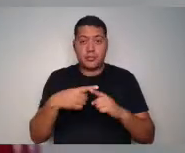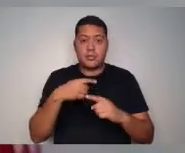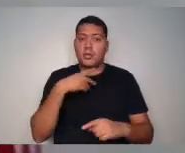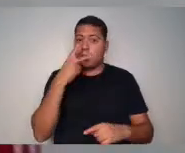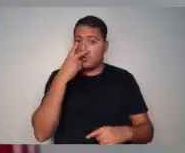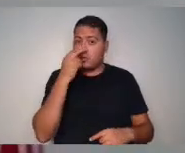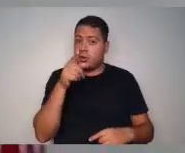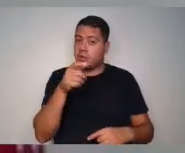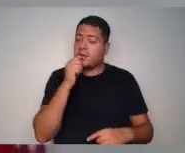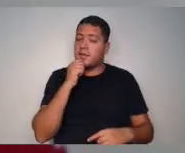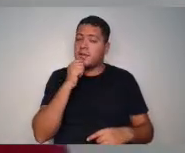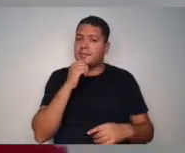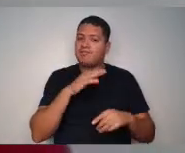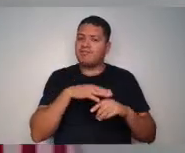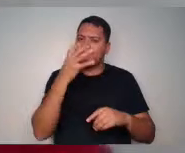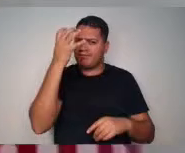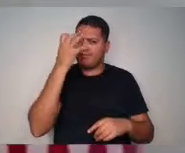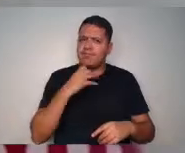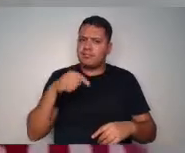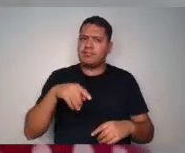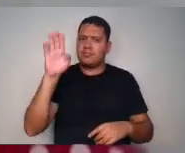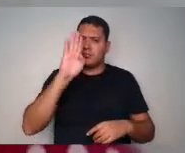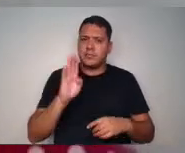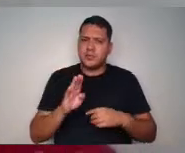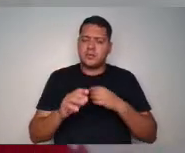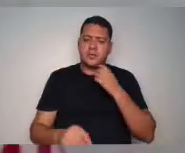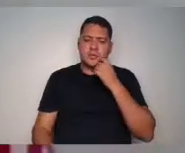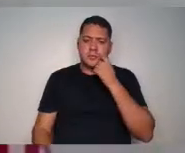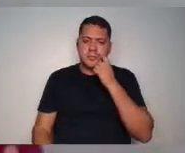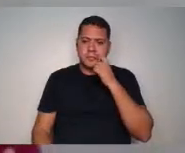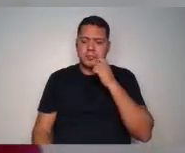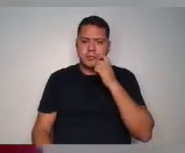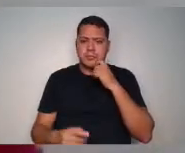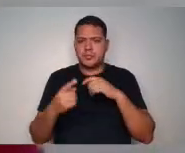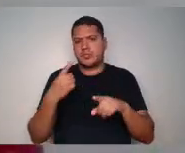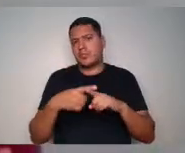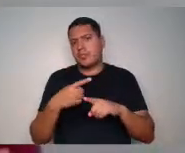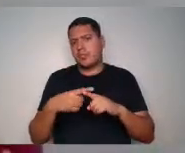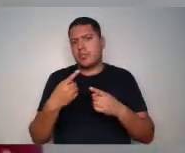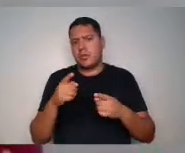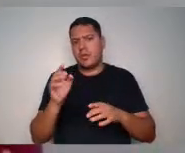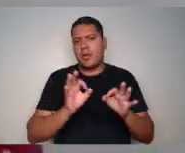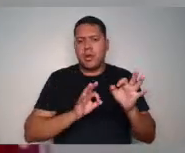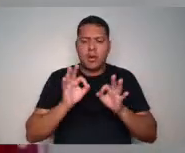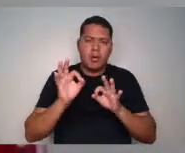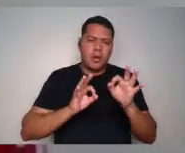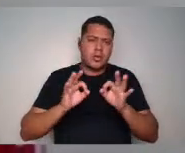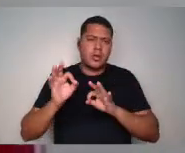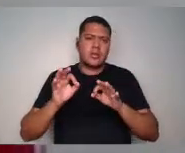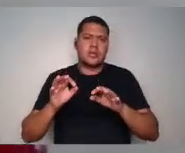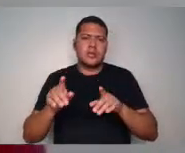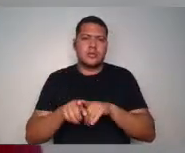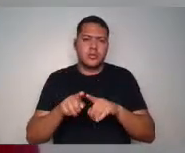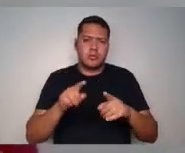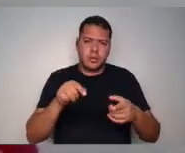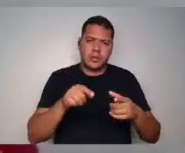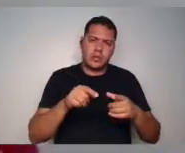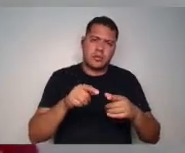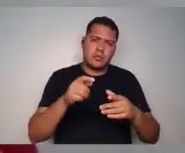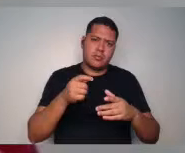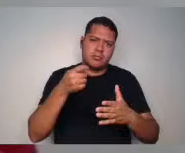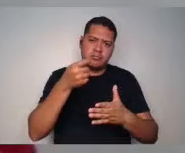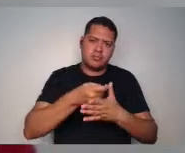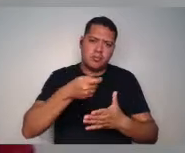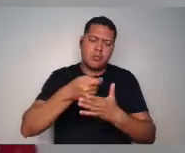the issue that was mentioned before, because that is an issue that is even more serious in Brazil, Teresa, because the organization